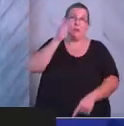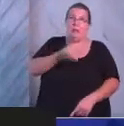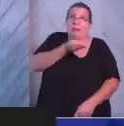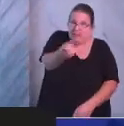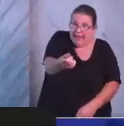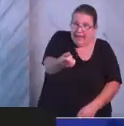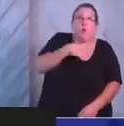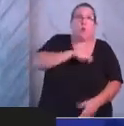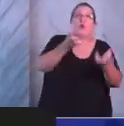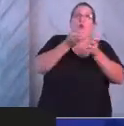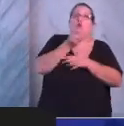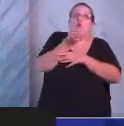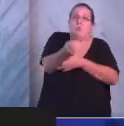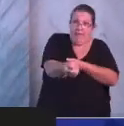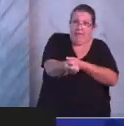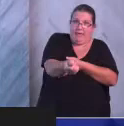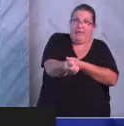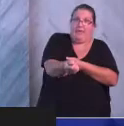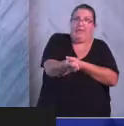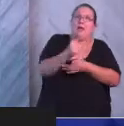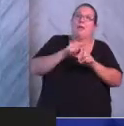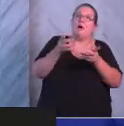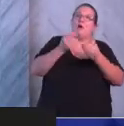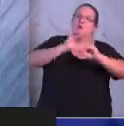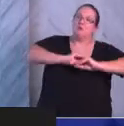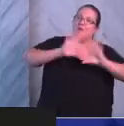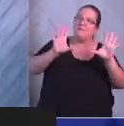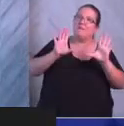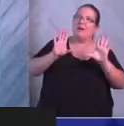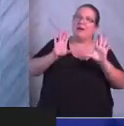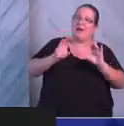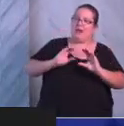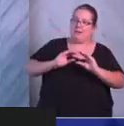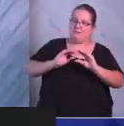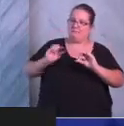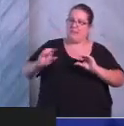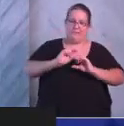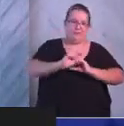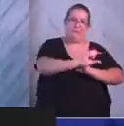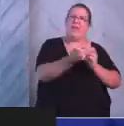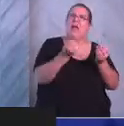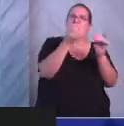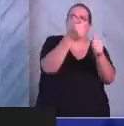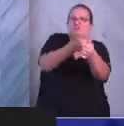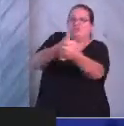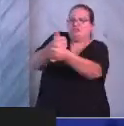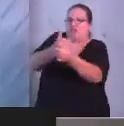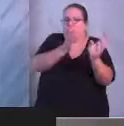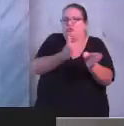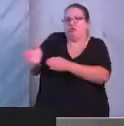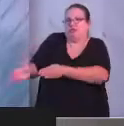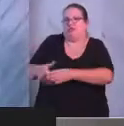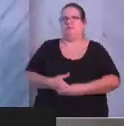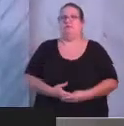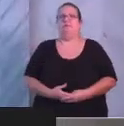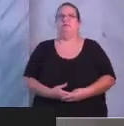they want to pay. It's just a matter of how much goes to each individual participant in the school.